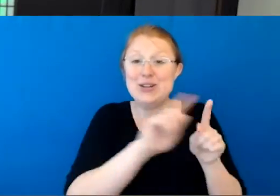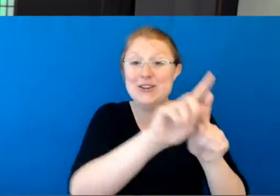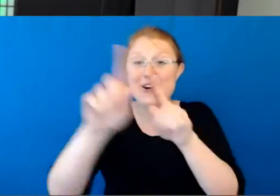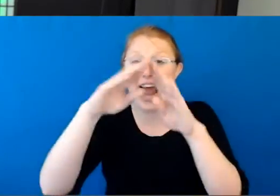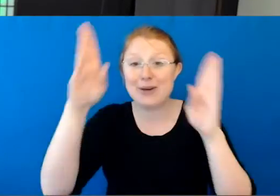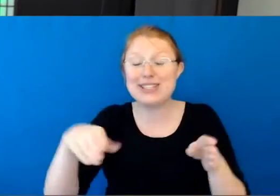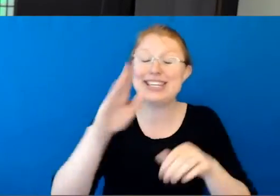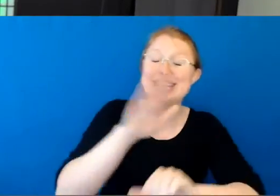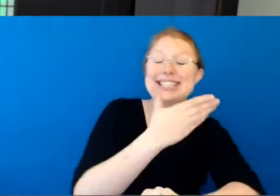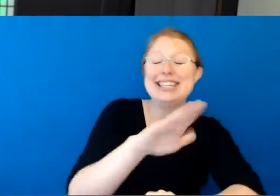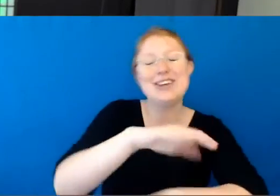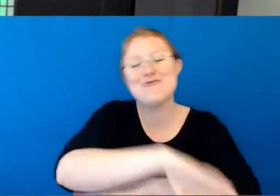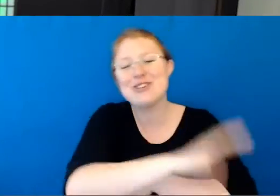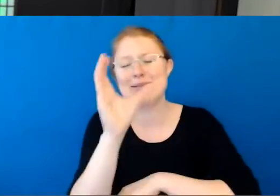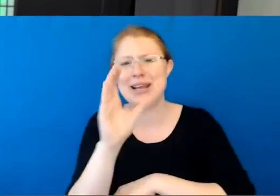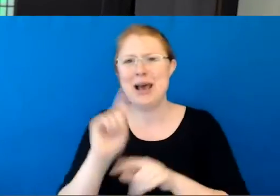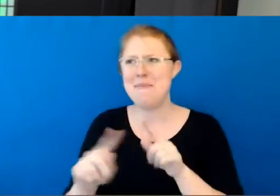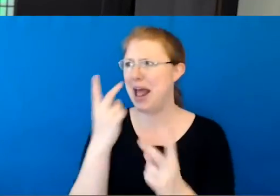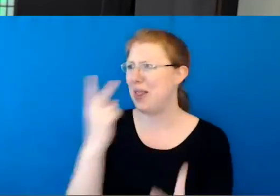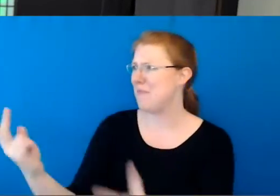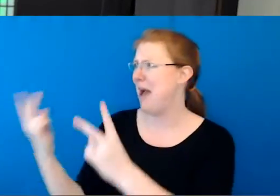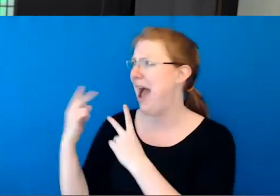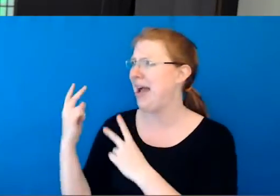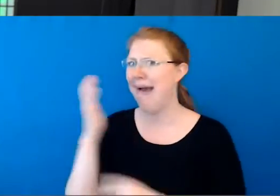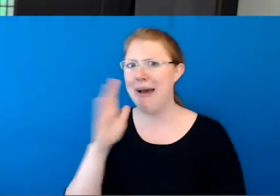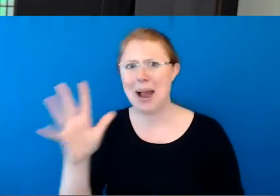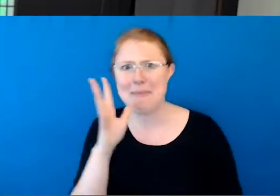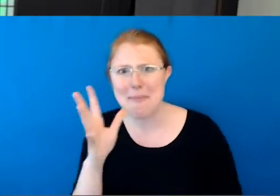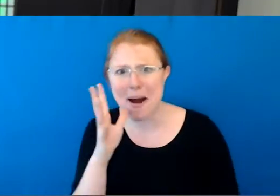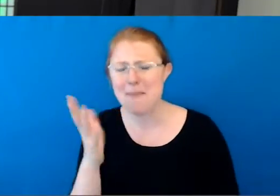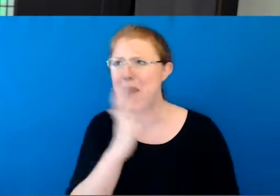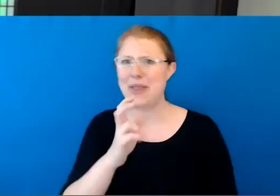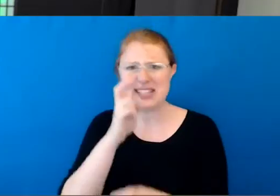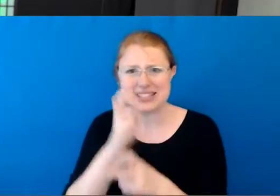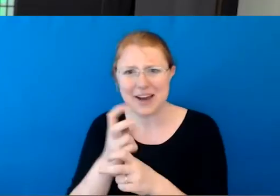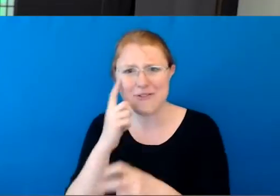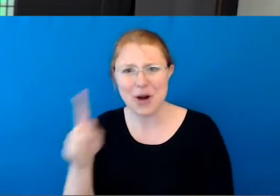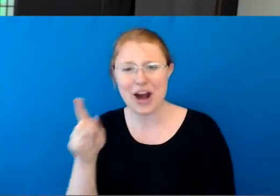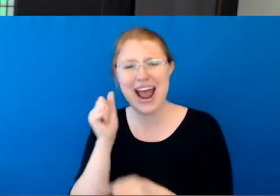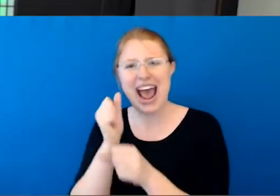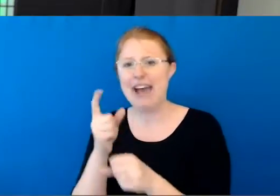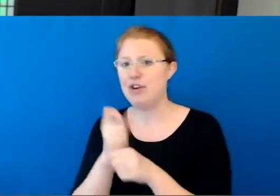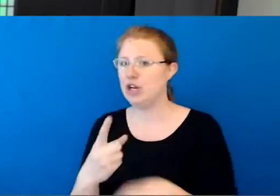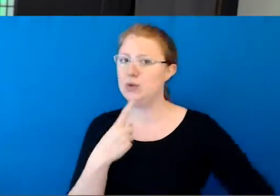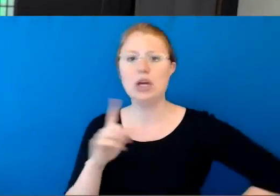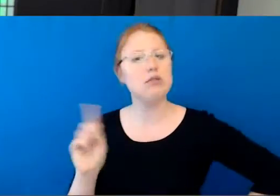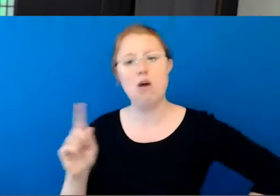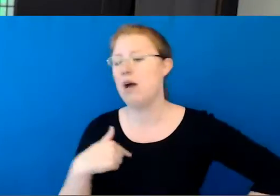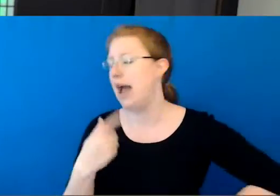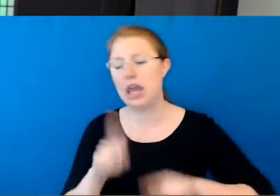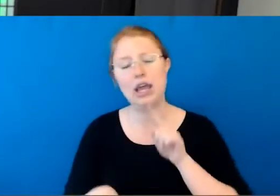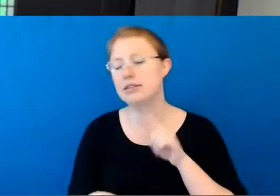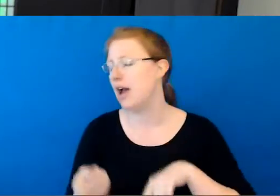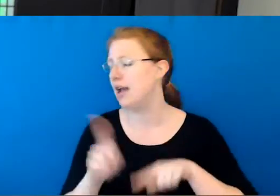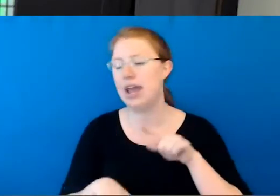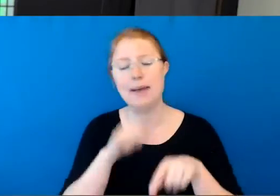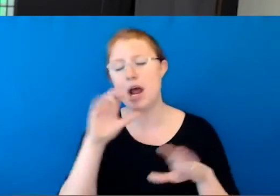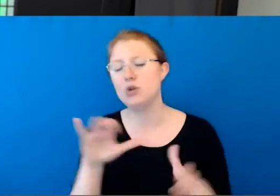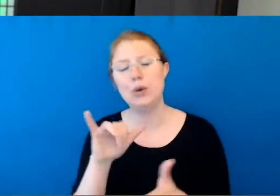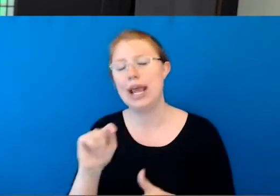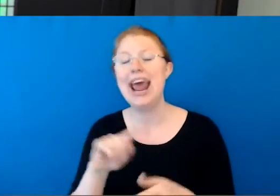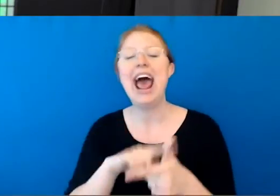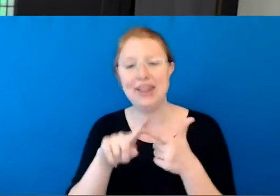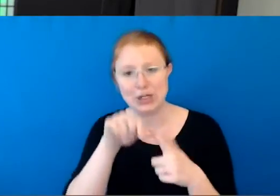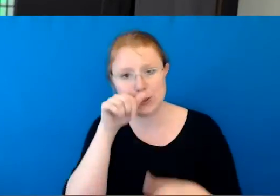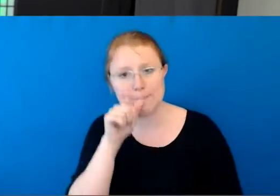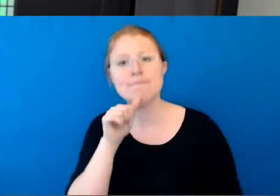lead us through practicing Christmas hymns. And then we'd practice for like 4 weeks, and then we'd go around the neighborhood, and we'd sing Christmas carols. And it